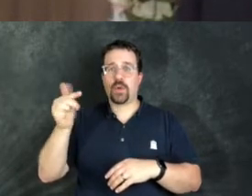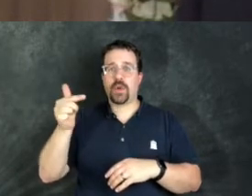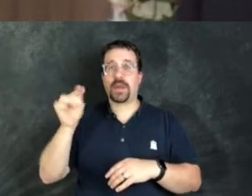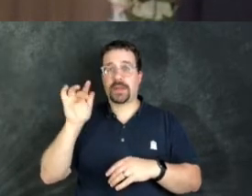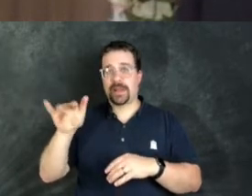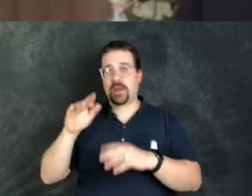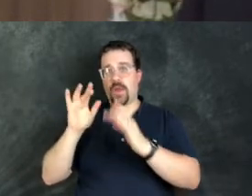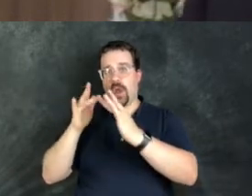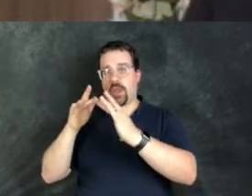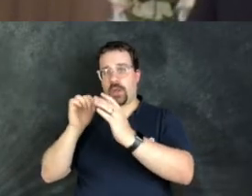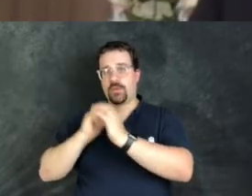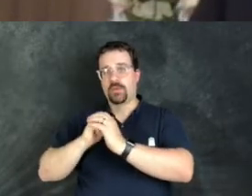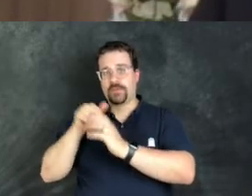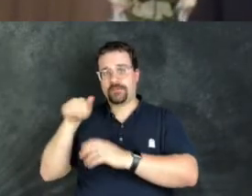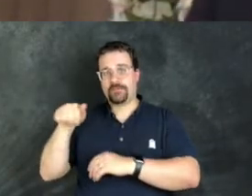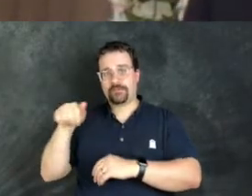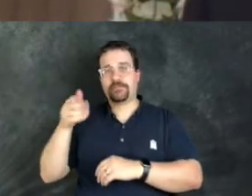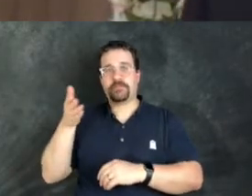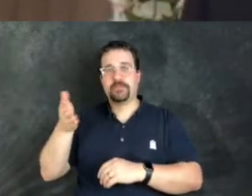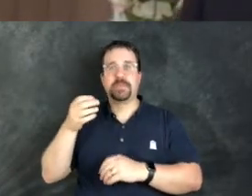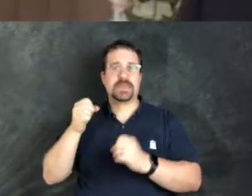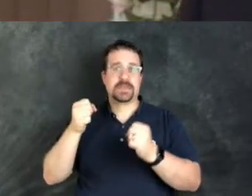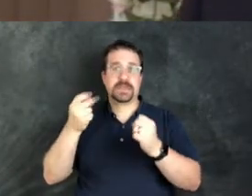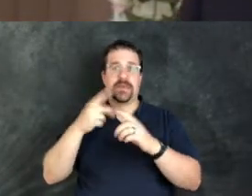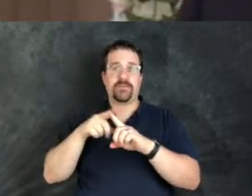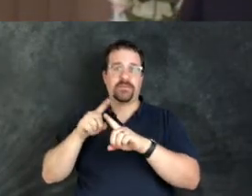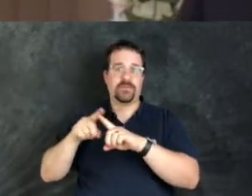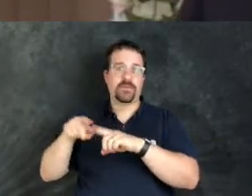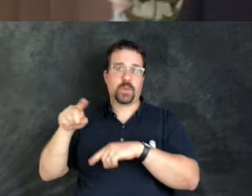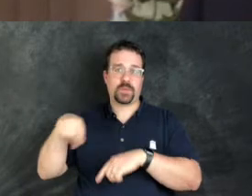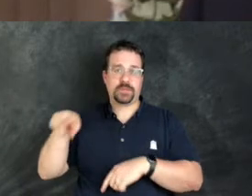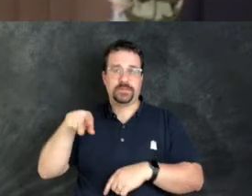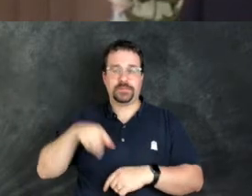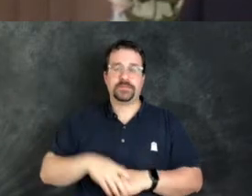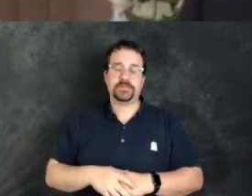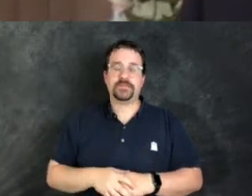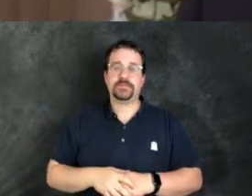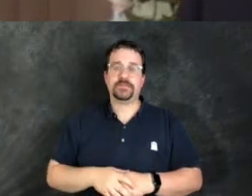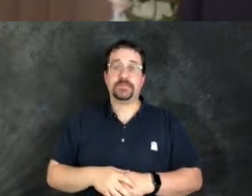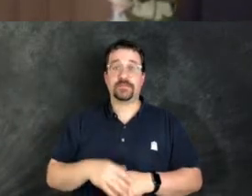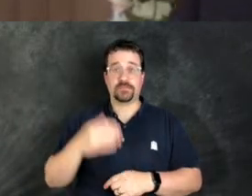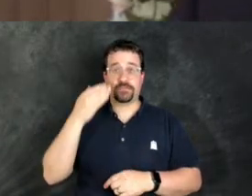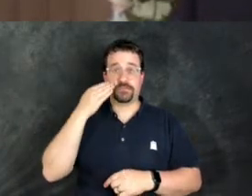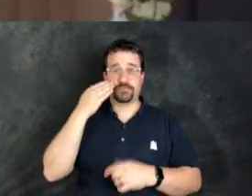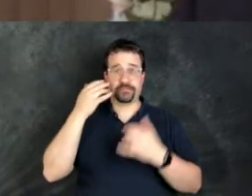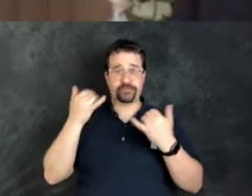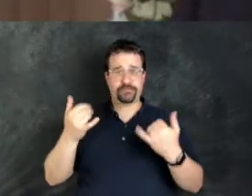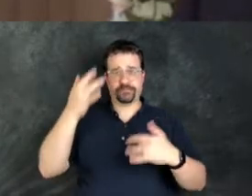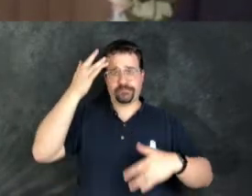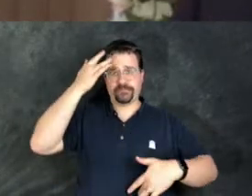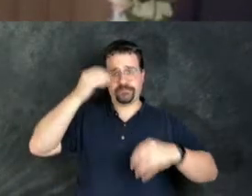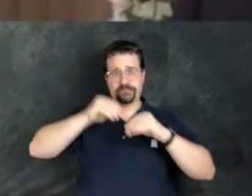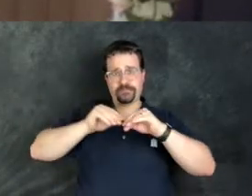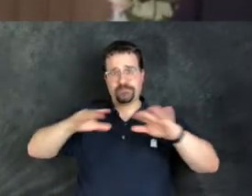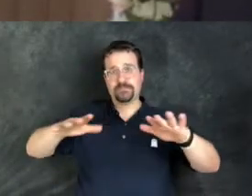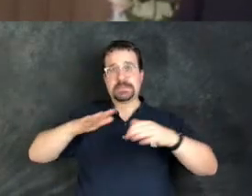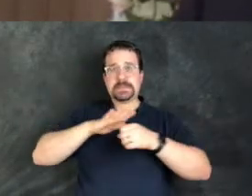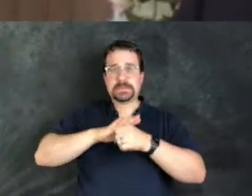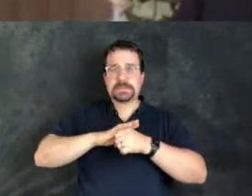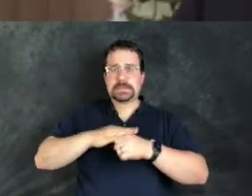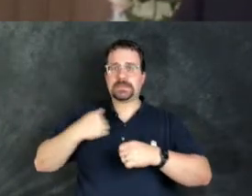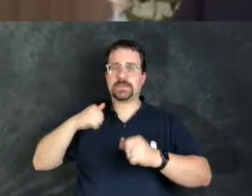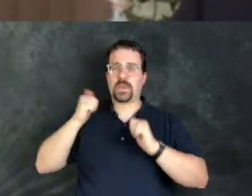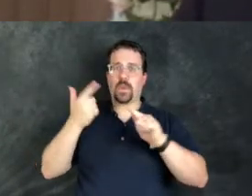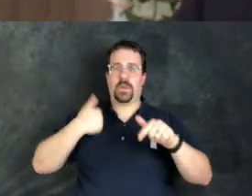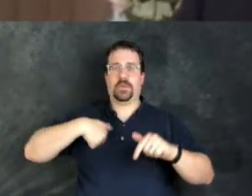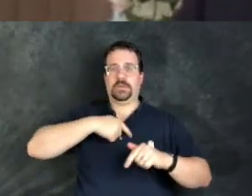by clicking on the online worship button, and there are several of those. You know, the current pandemic has thrust